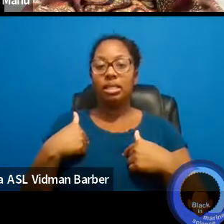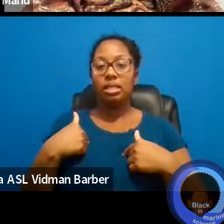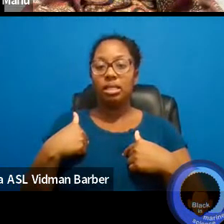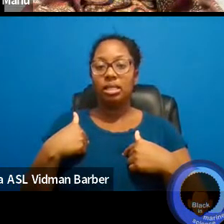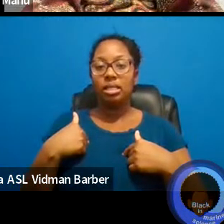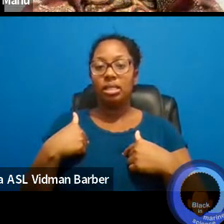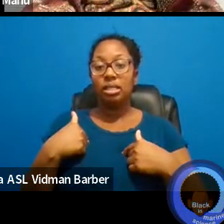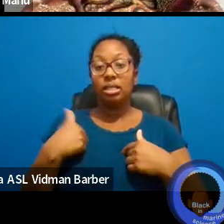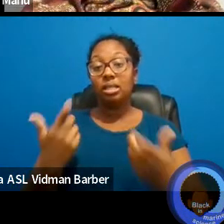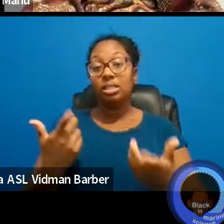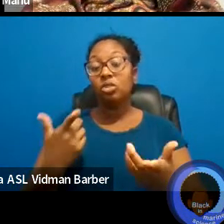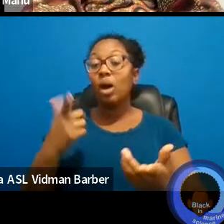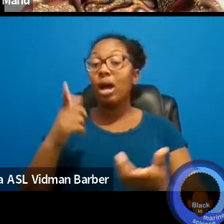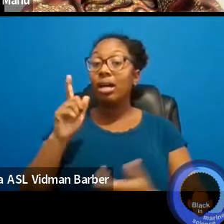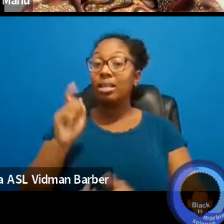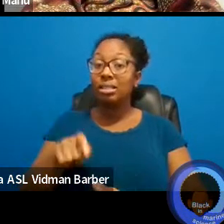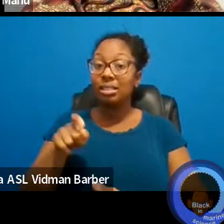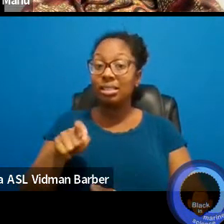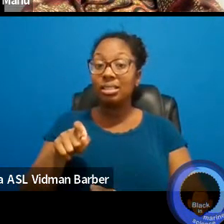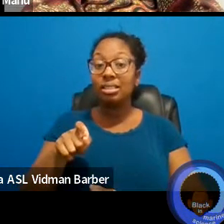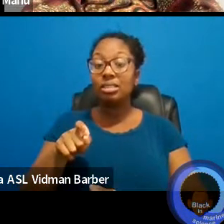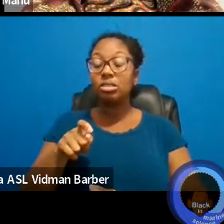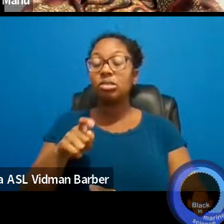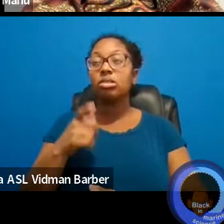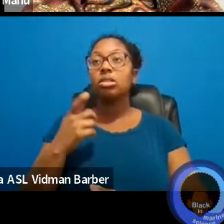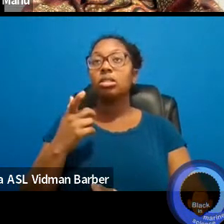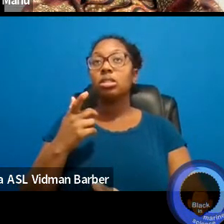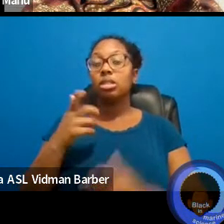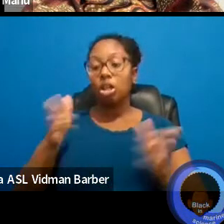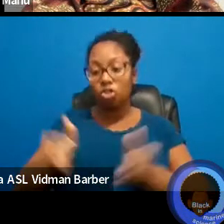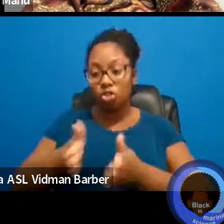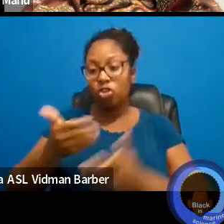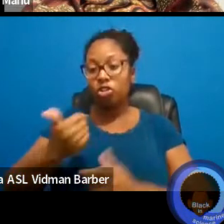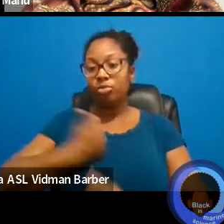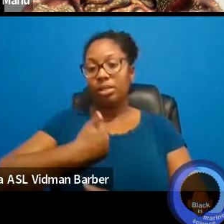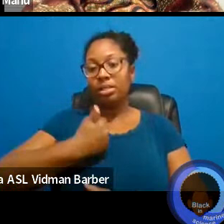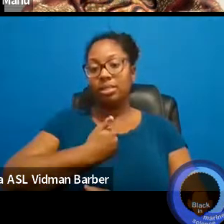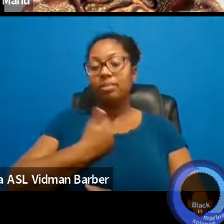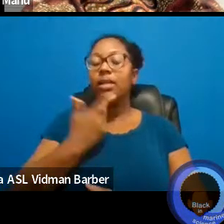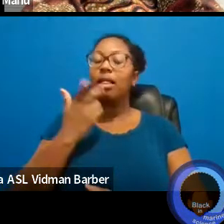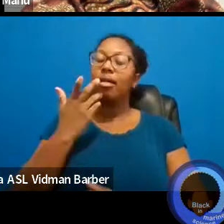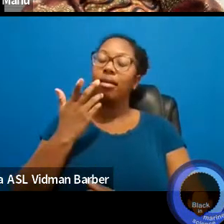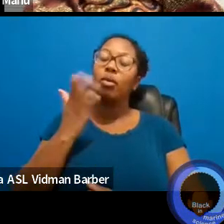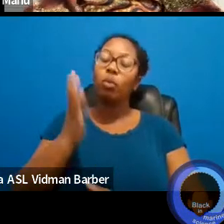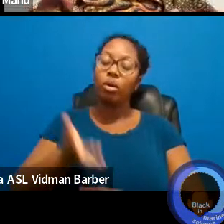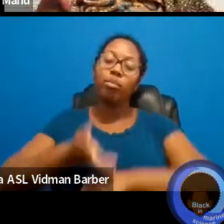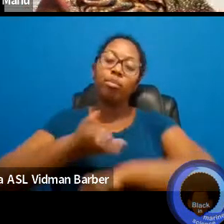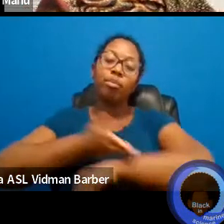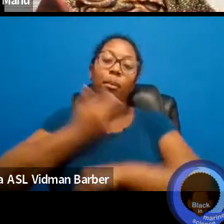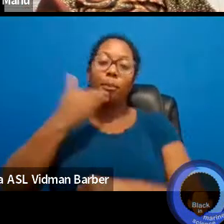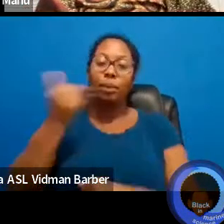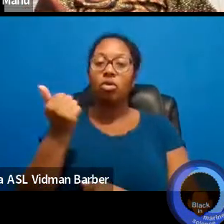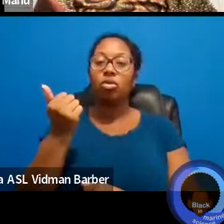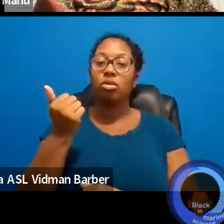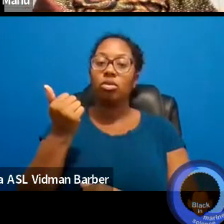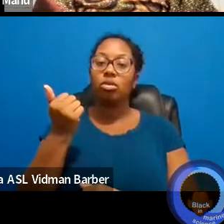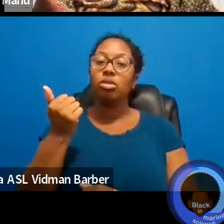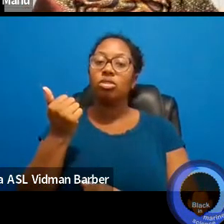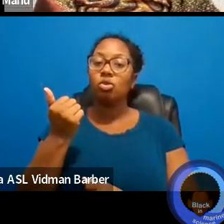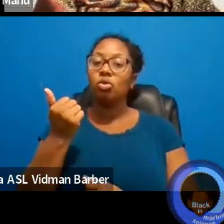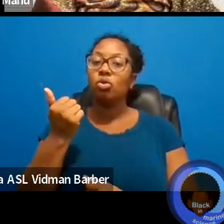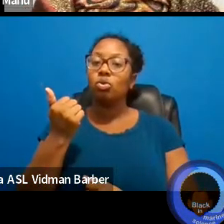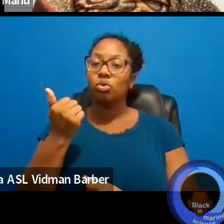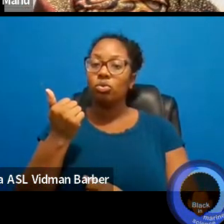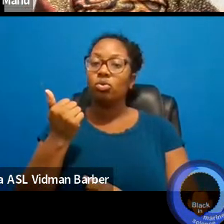into the realities of things and encourage myself that things will be better. So I think the challenges are enormous, and